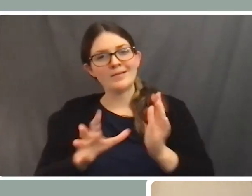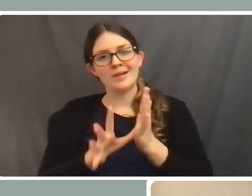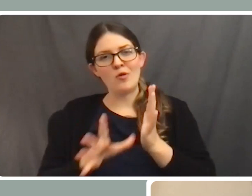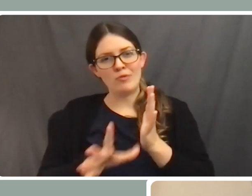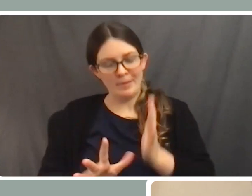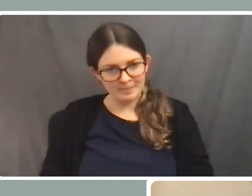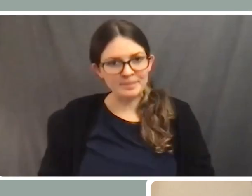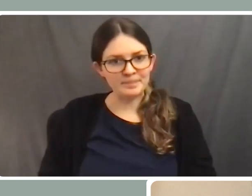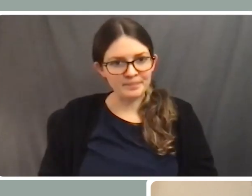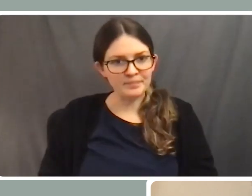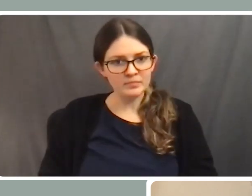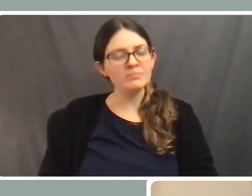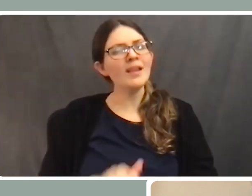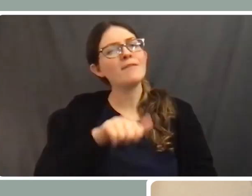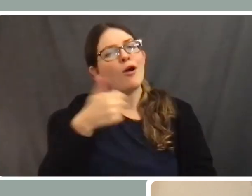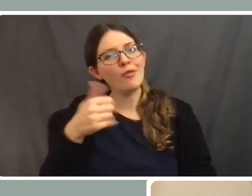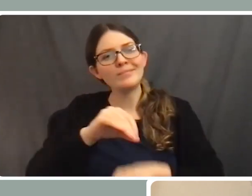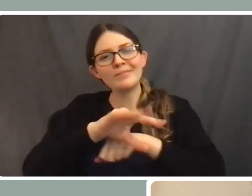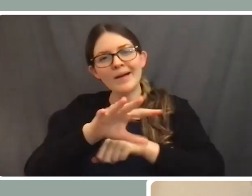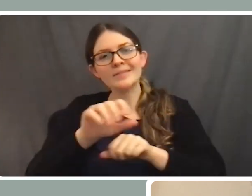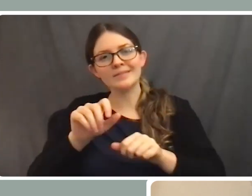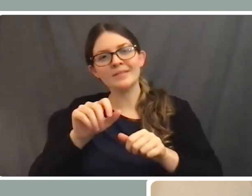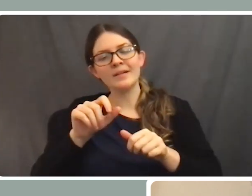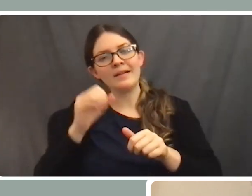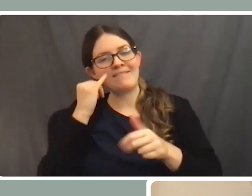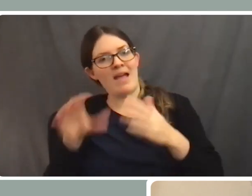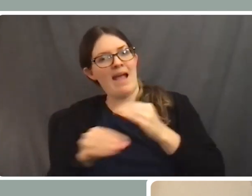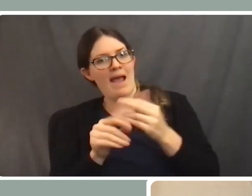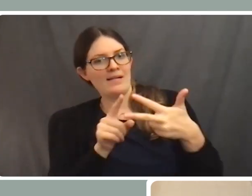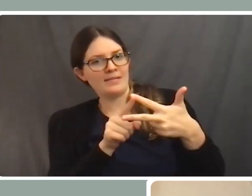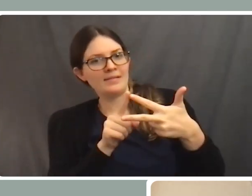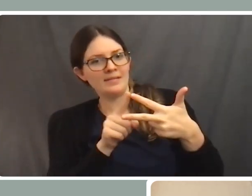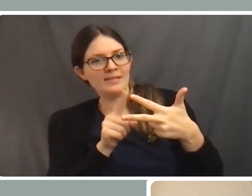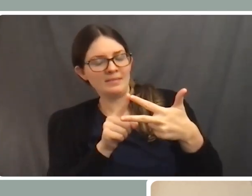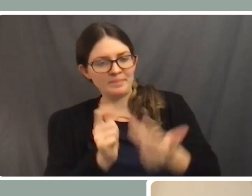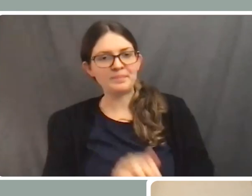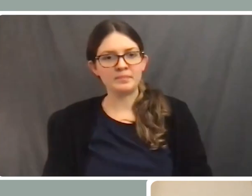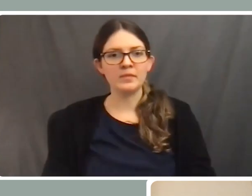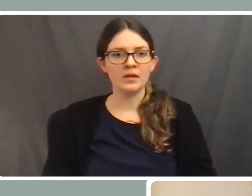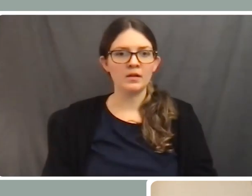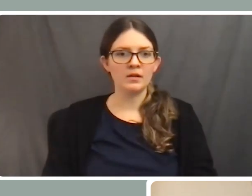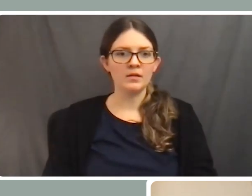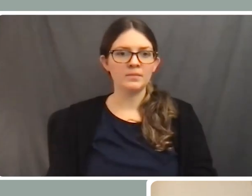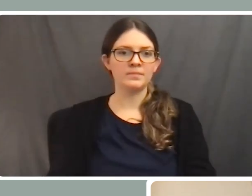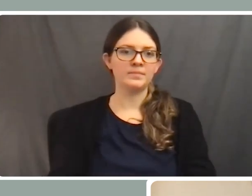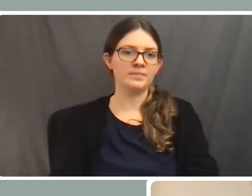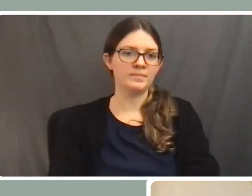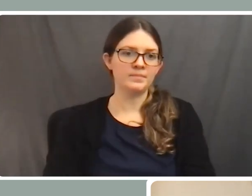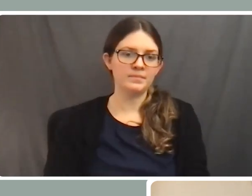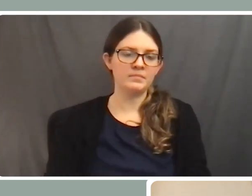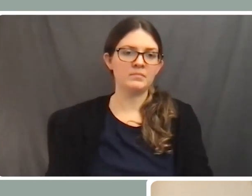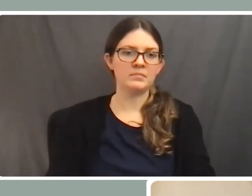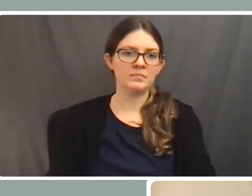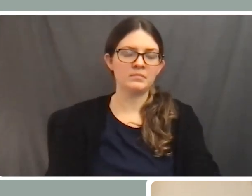effects that can come up with the addition of the Perjeta, and those are them. So those are really by far the